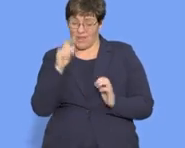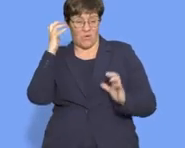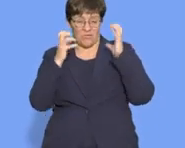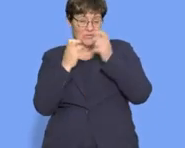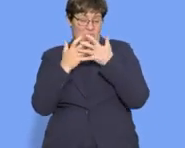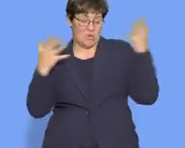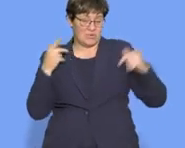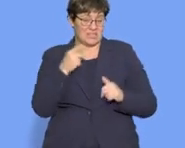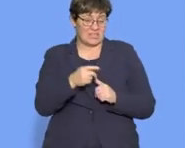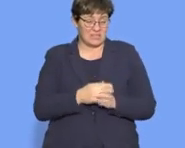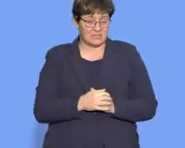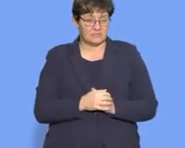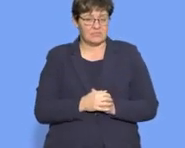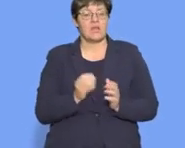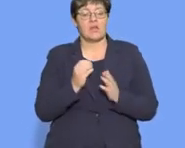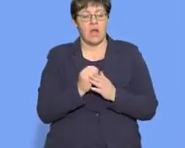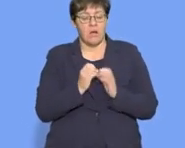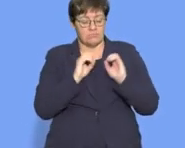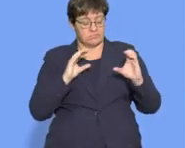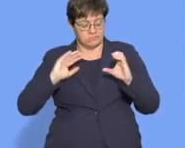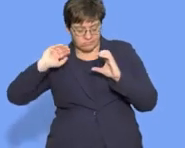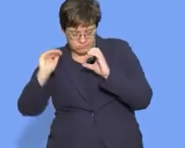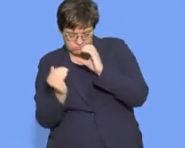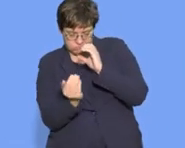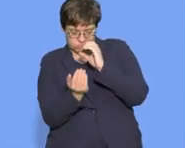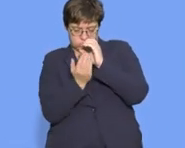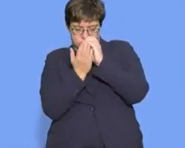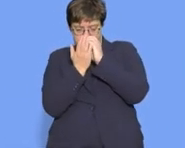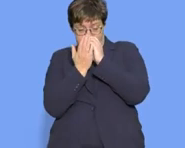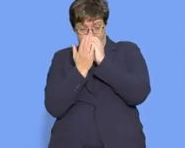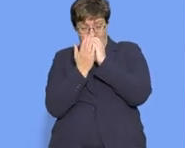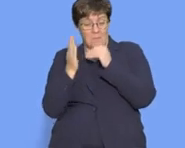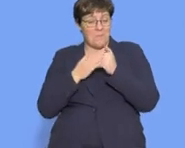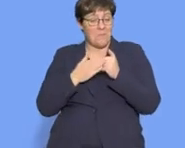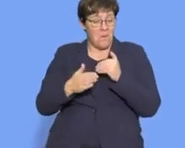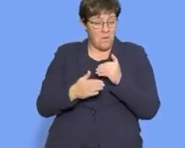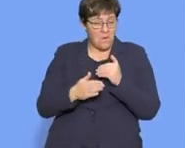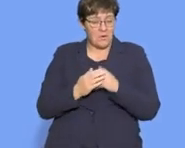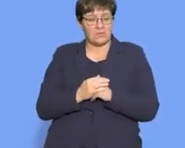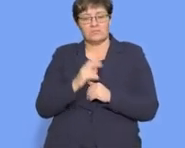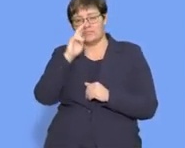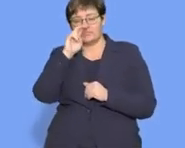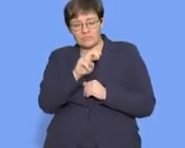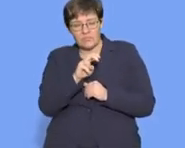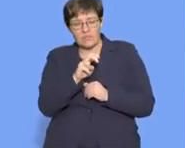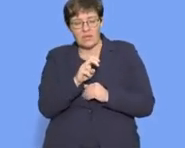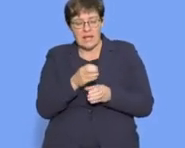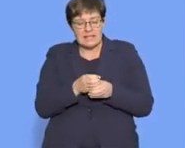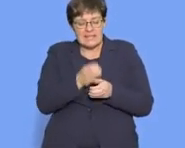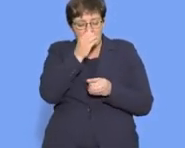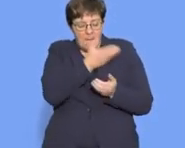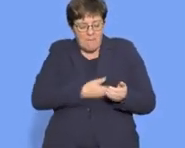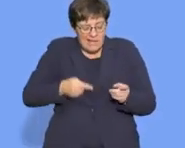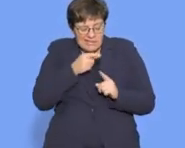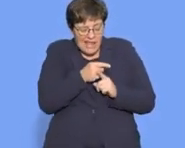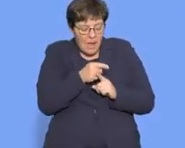now is we're going to up the magnification of the microscope and look at only part of a stem, but it